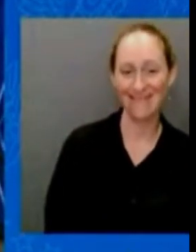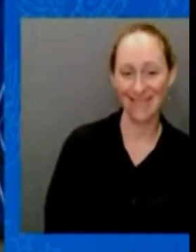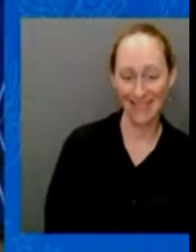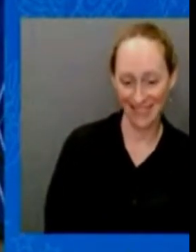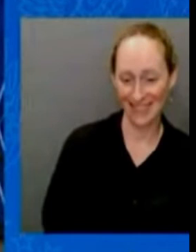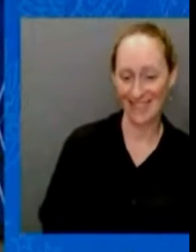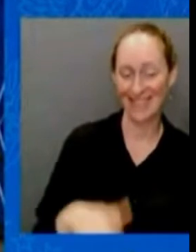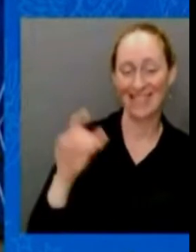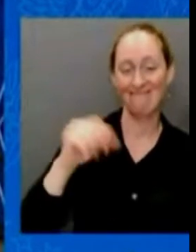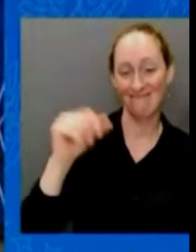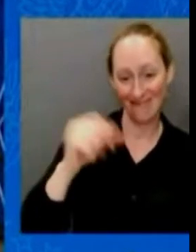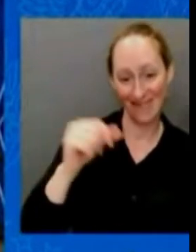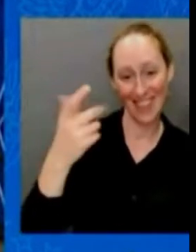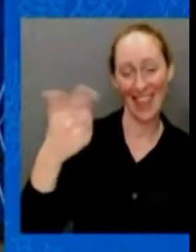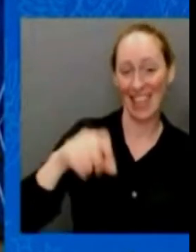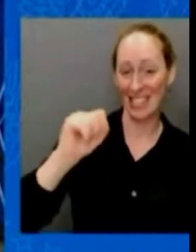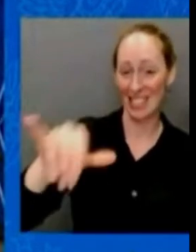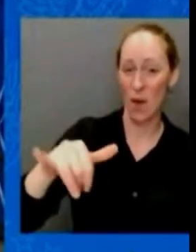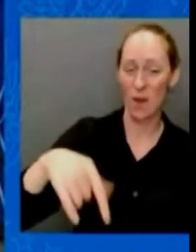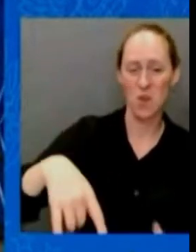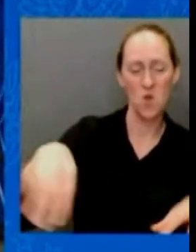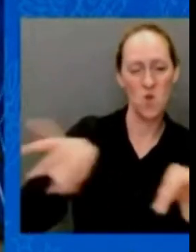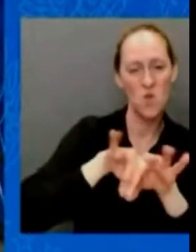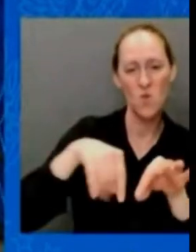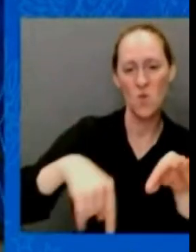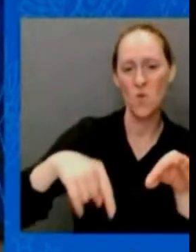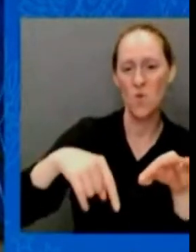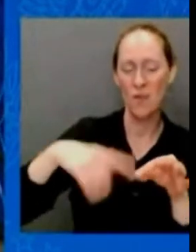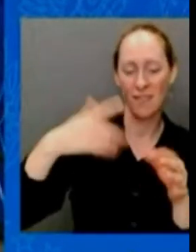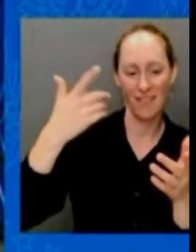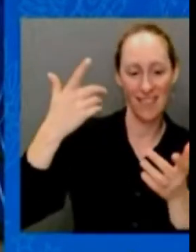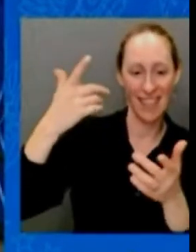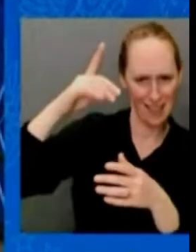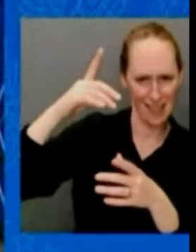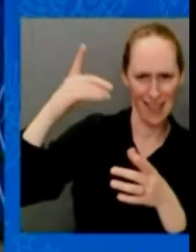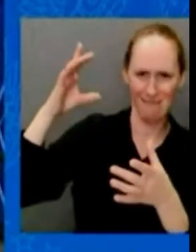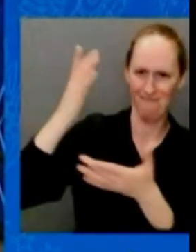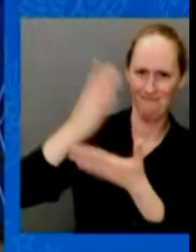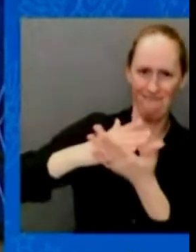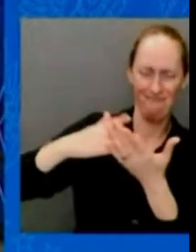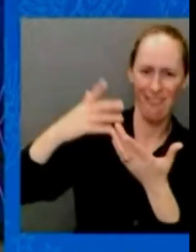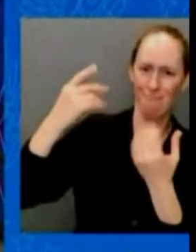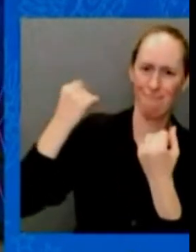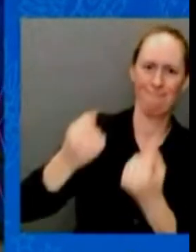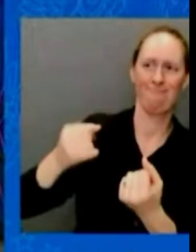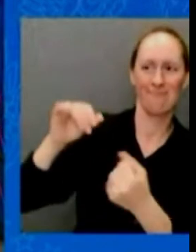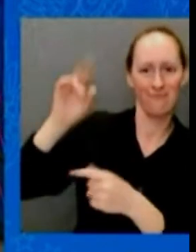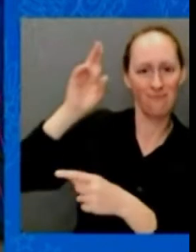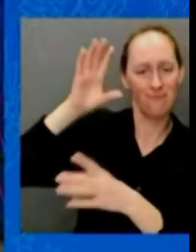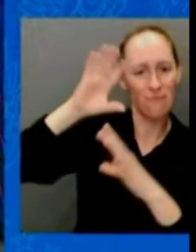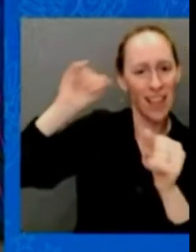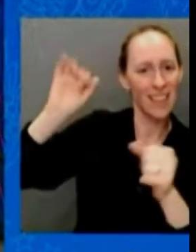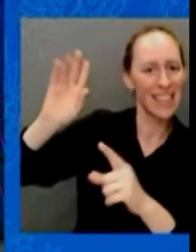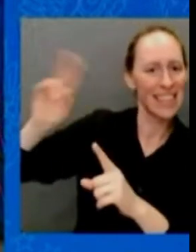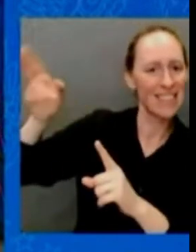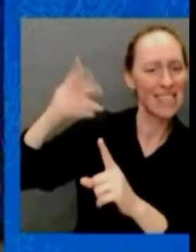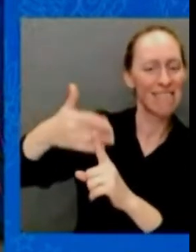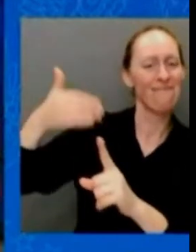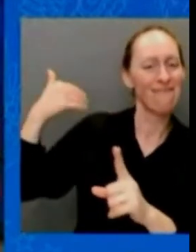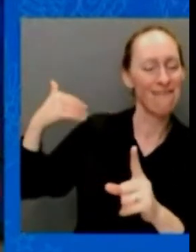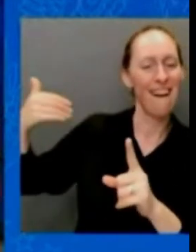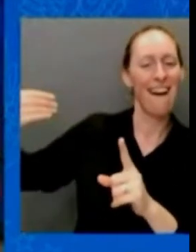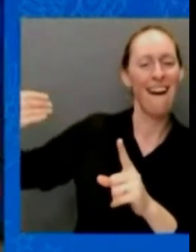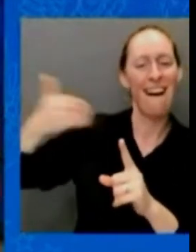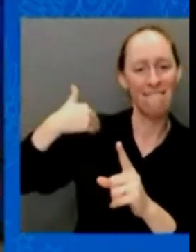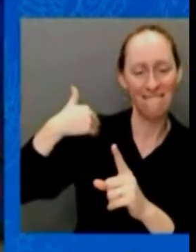history. But now, thanks to the president's leadership, Mr. President, you have changed Syracuse's